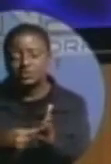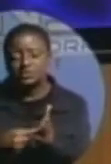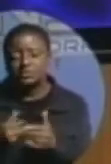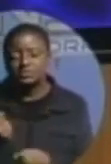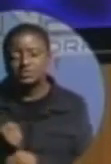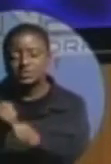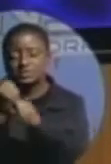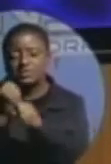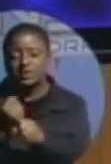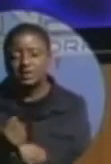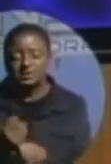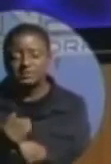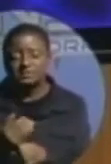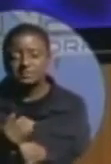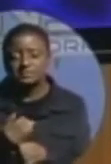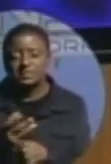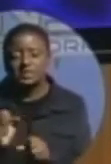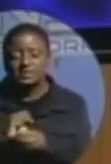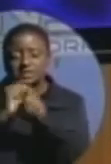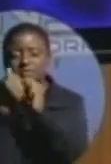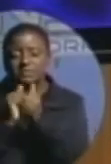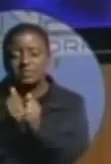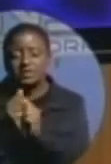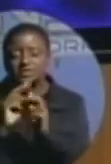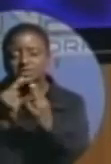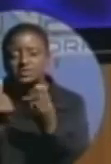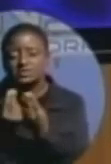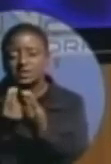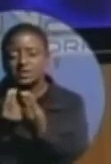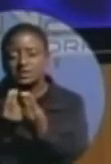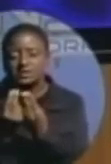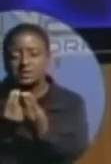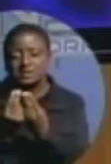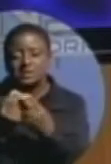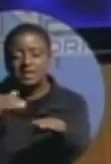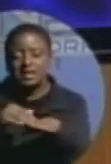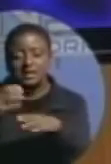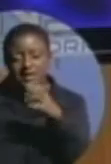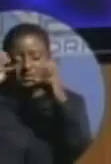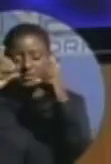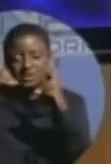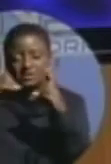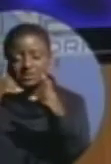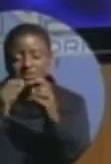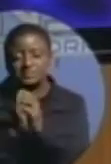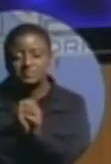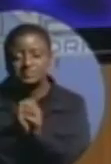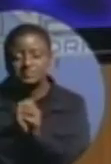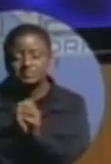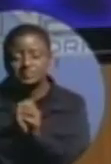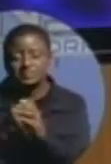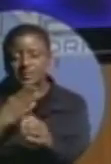State program with the sports unit at the Ministry of Education, the Bahamas Olympic Committee, and the Ministry of Youth, Sports and Culture.